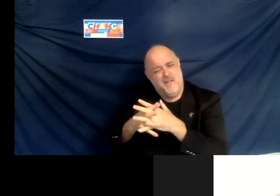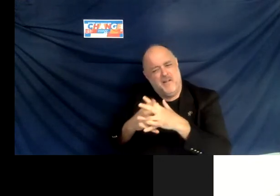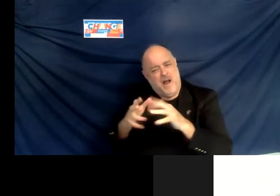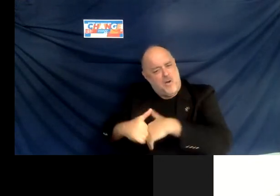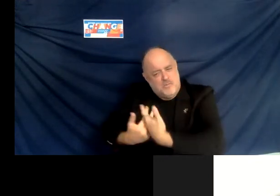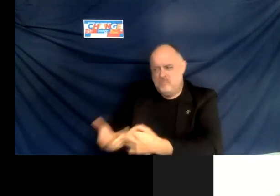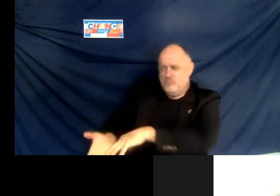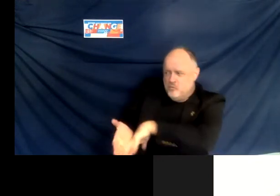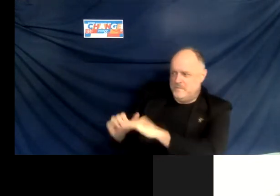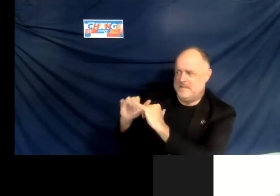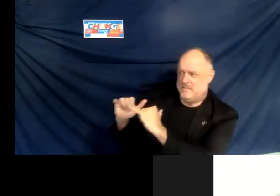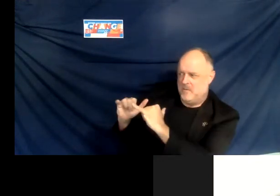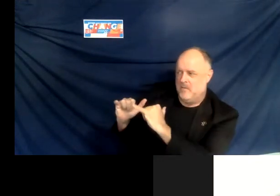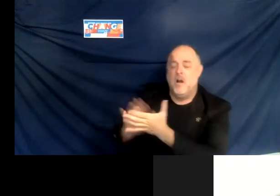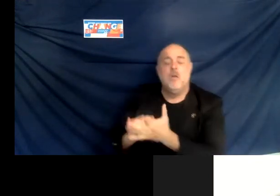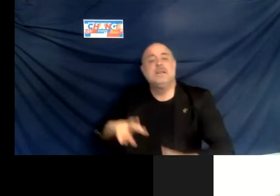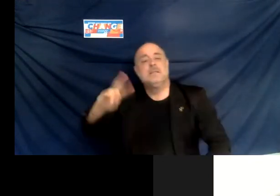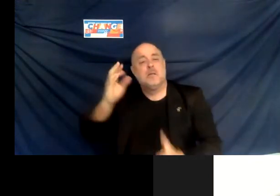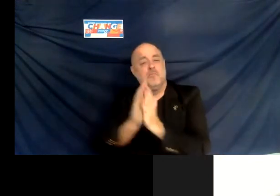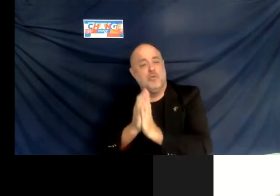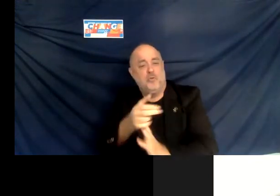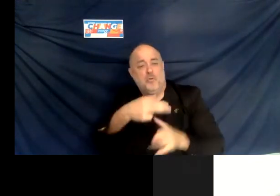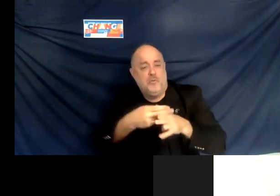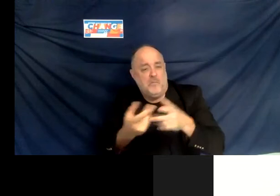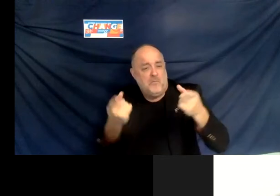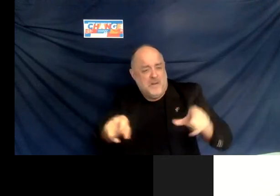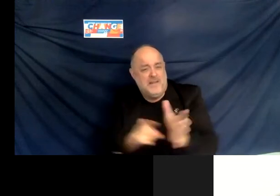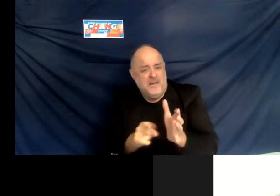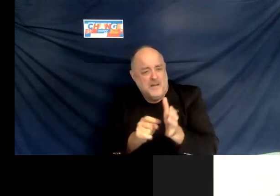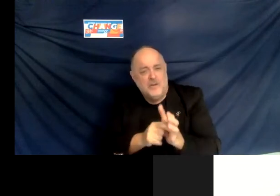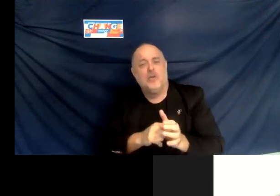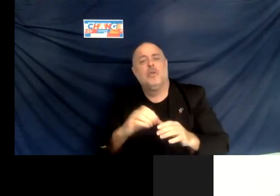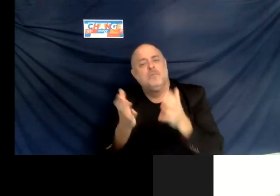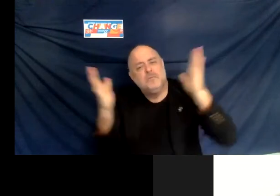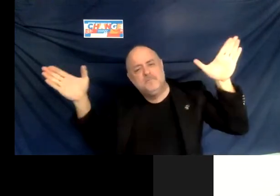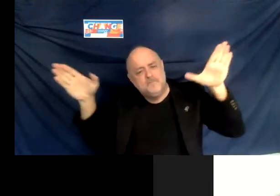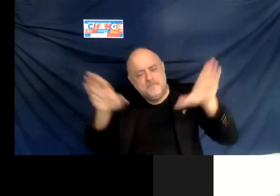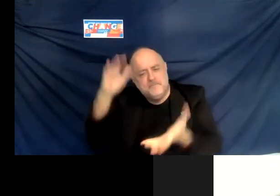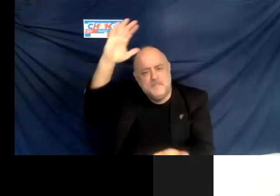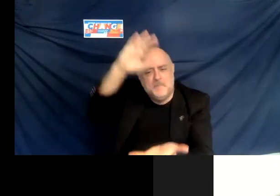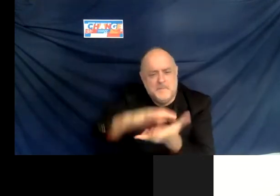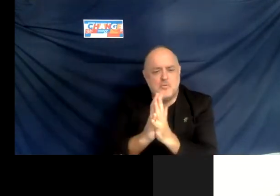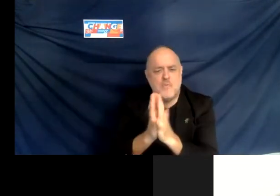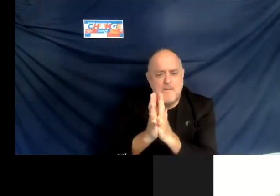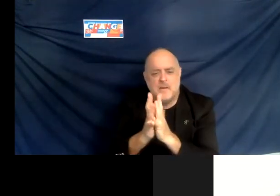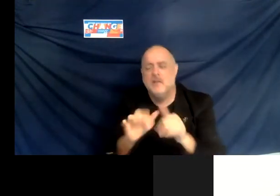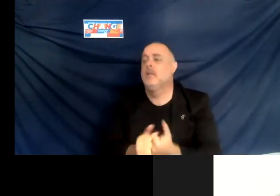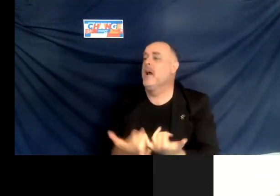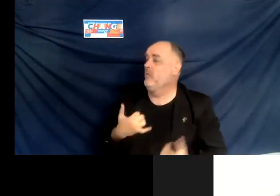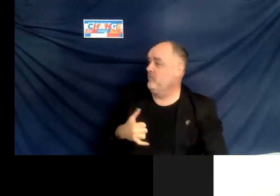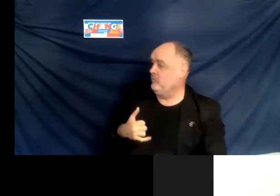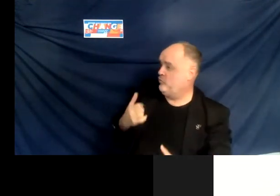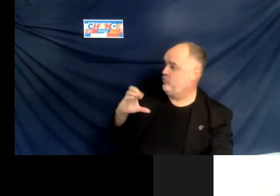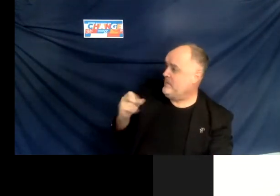the Human Case for Fewer Cars in Our Lives. In 2019, Chris and Melissa and their two children relocated from Vancouver, British Columbia